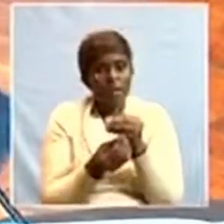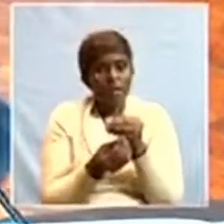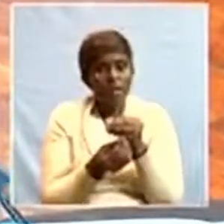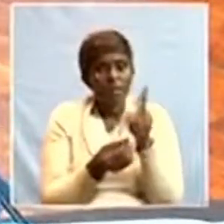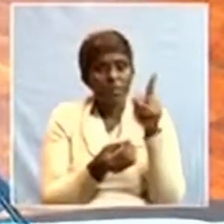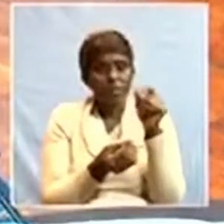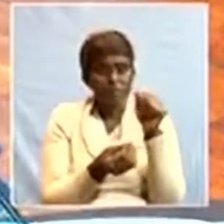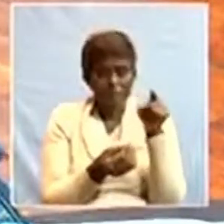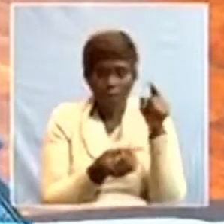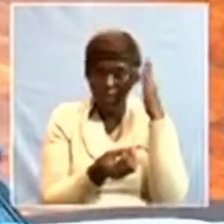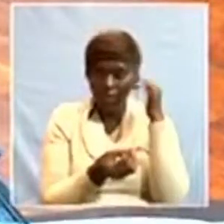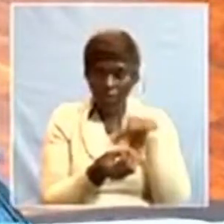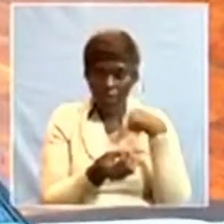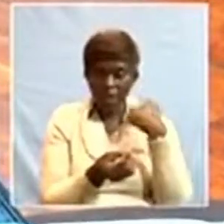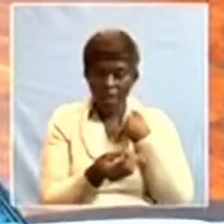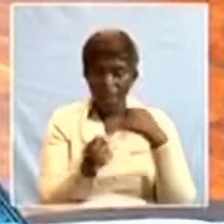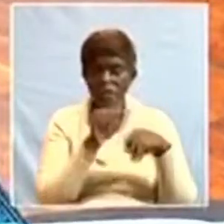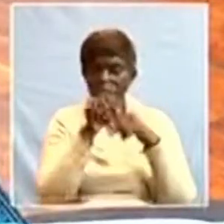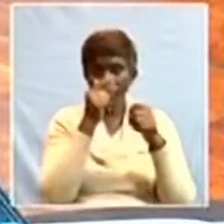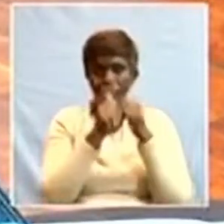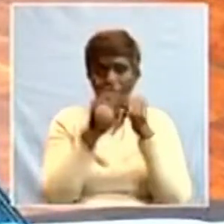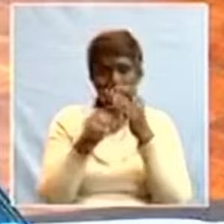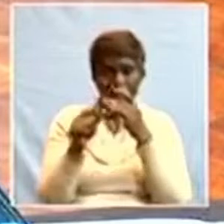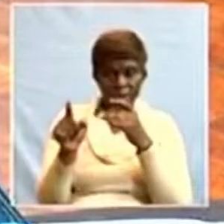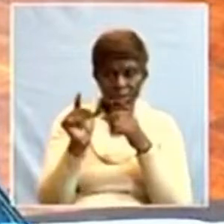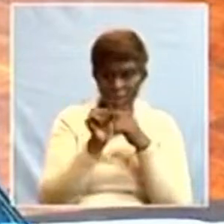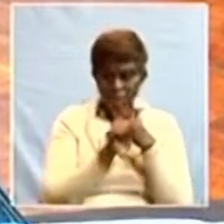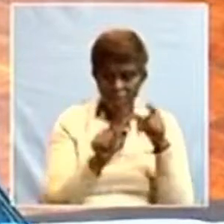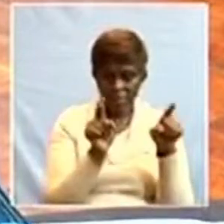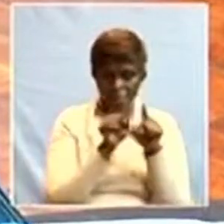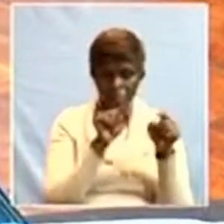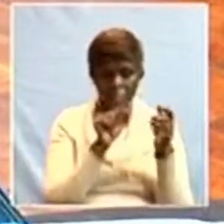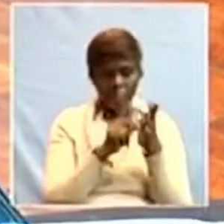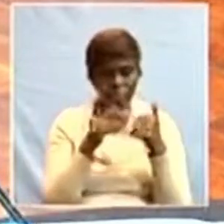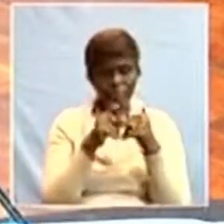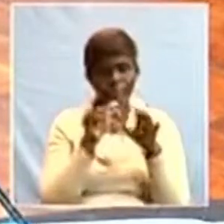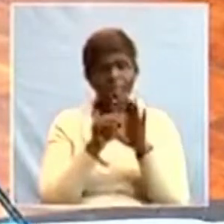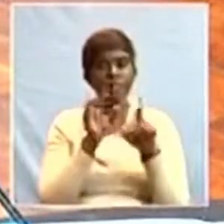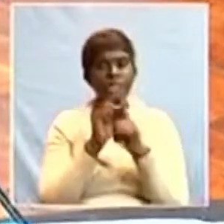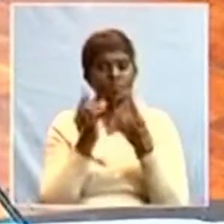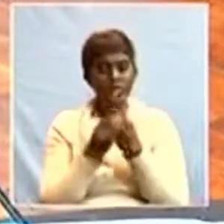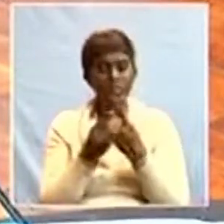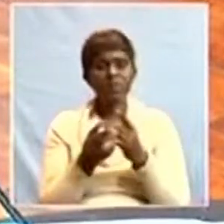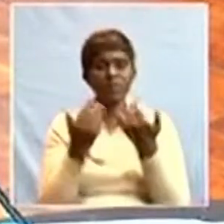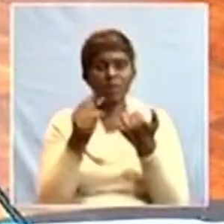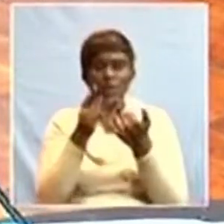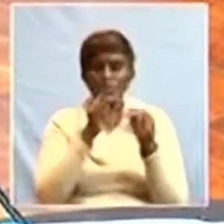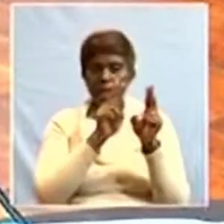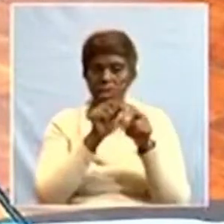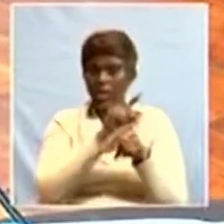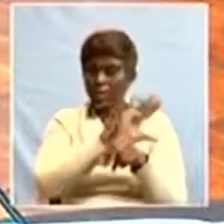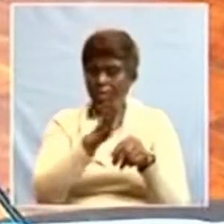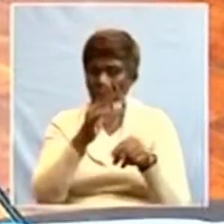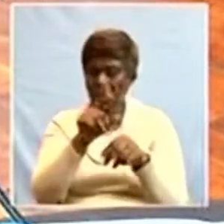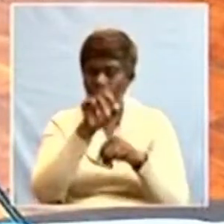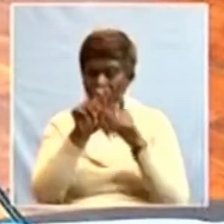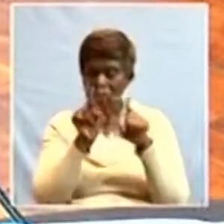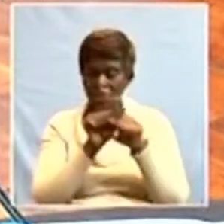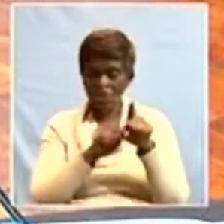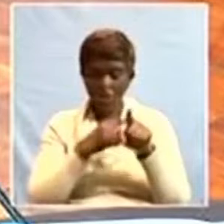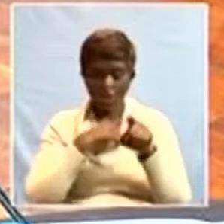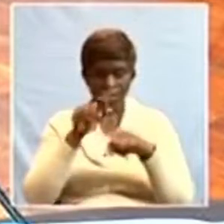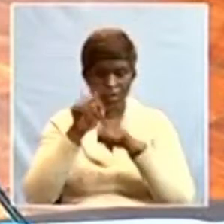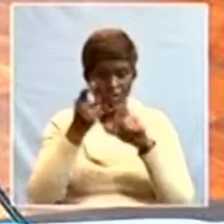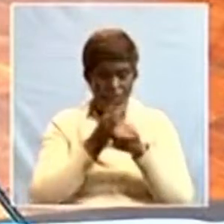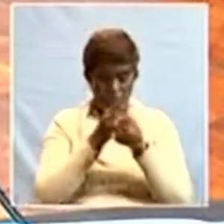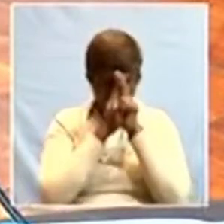that this is why I came up with that question, because of these activities in the districts. So now respond to the questions that there was a question from